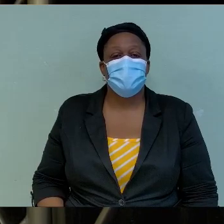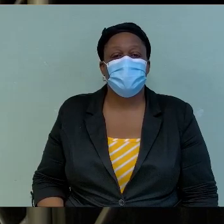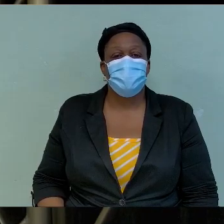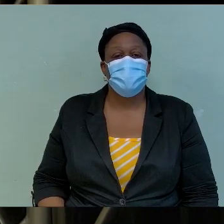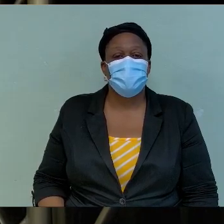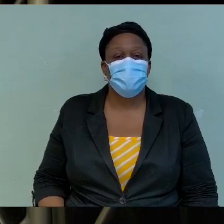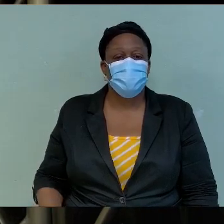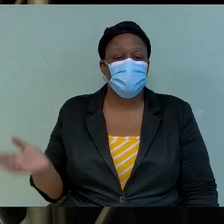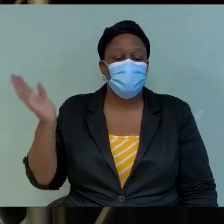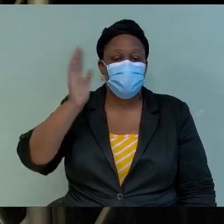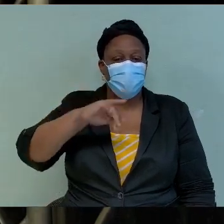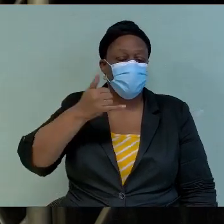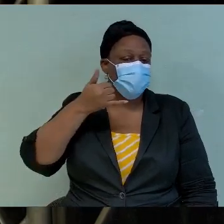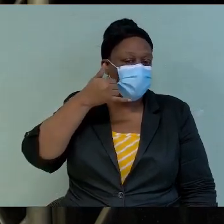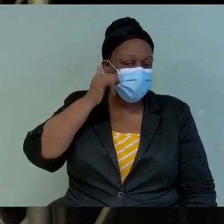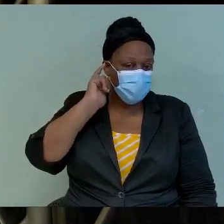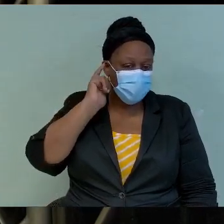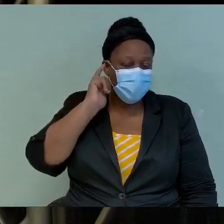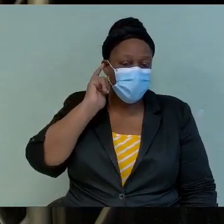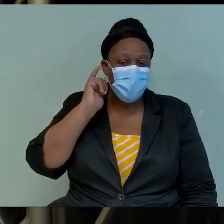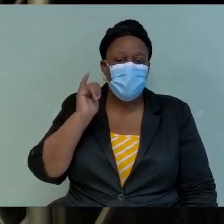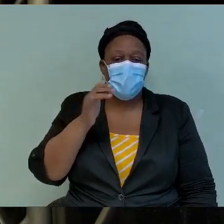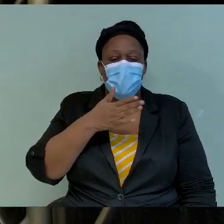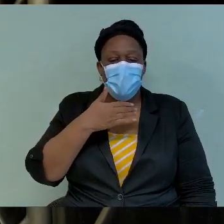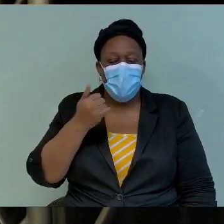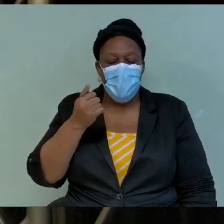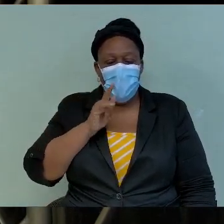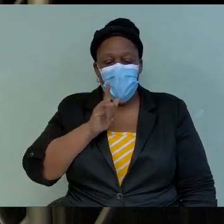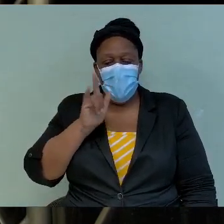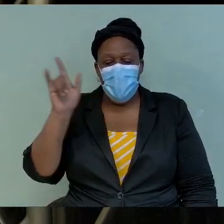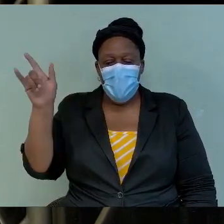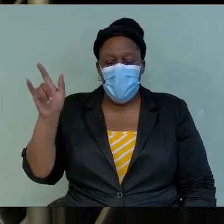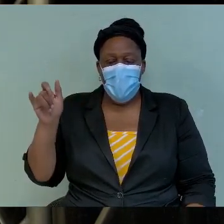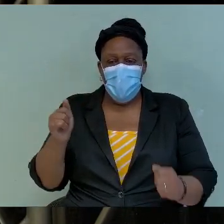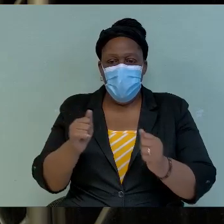They landed here at about 12:30 p.m. midday.